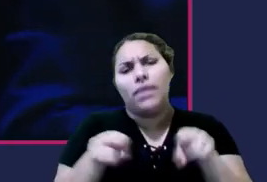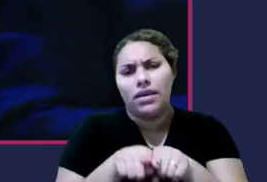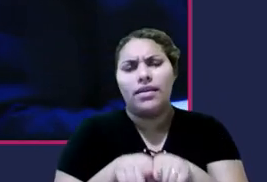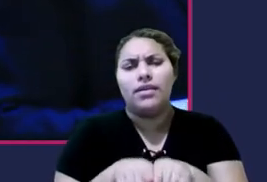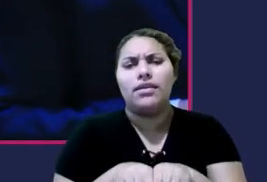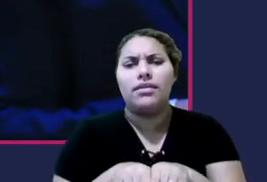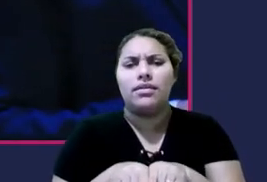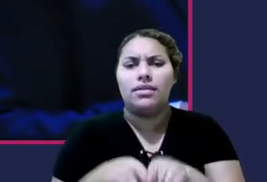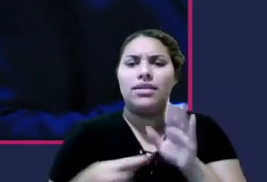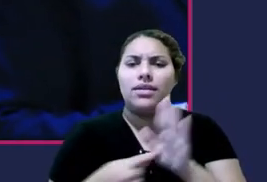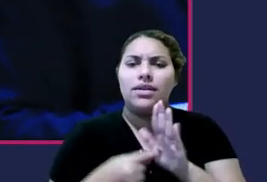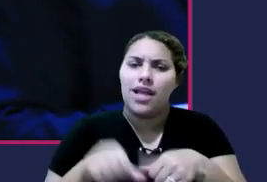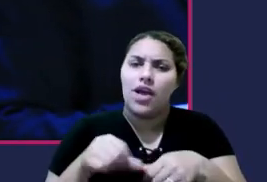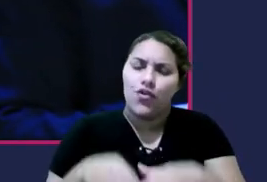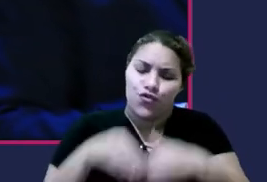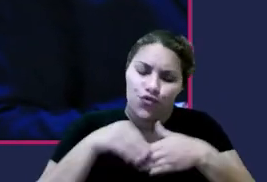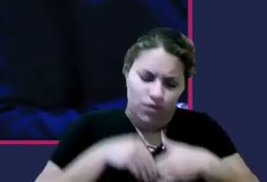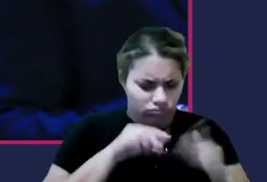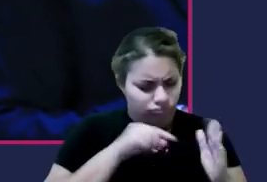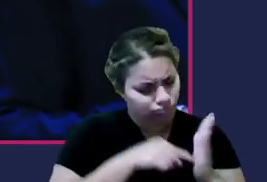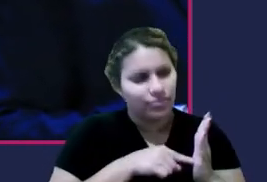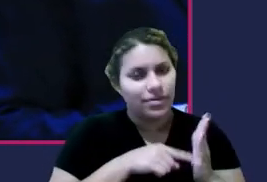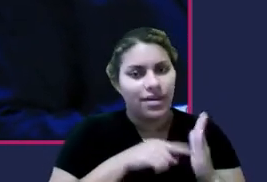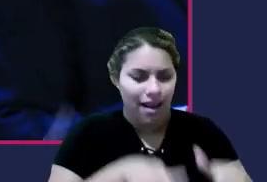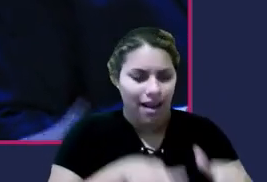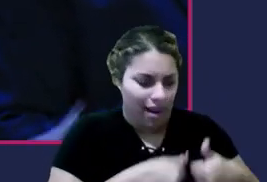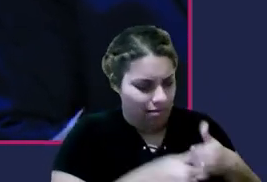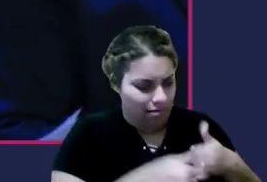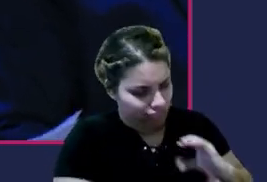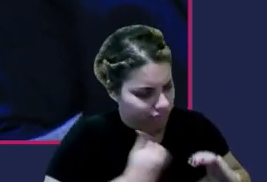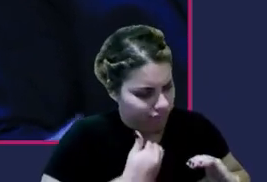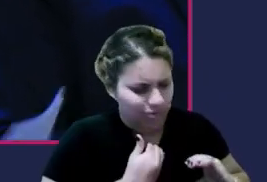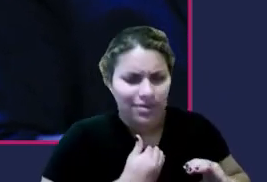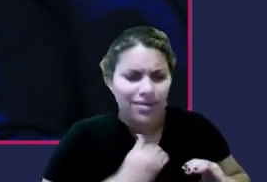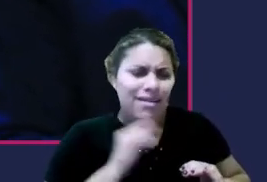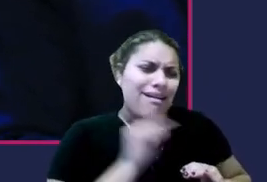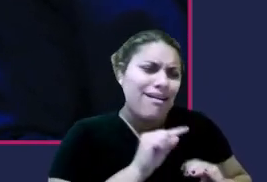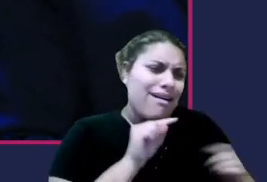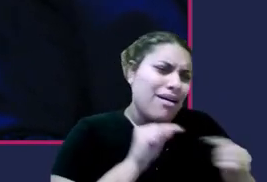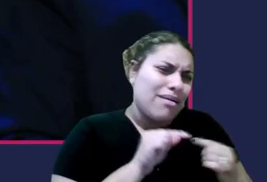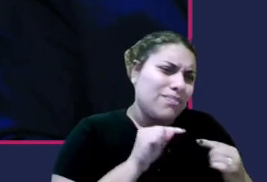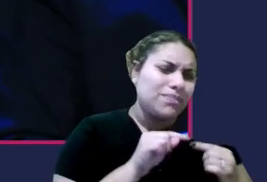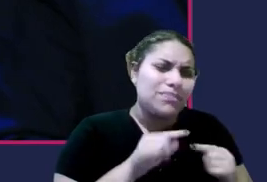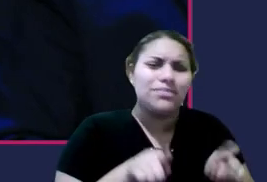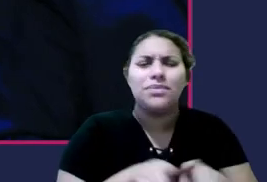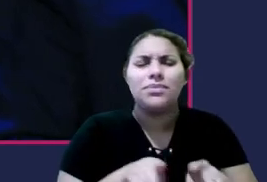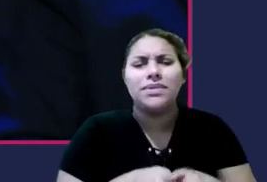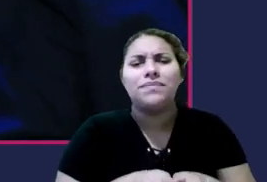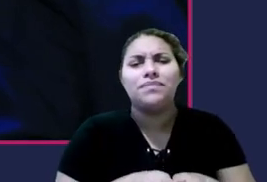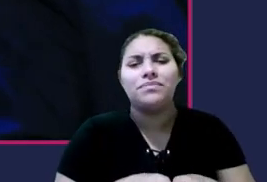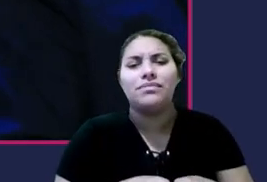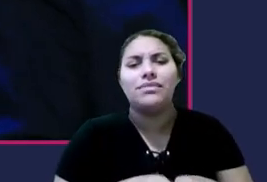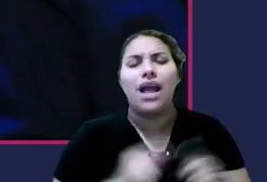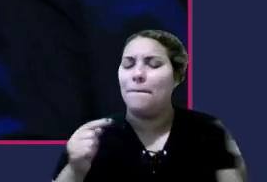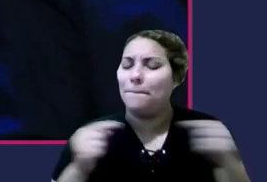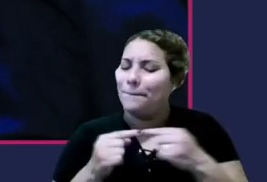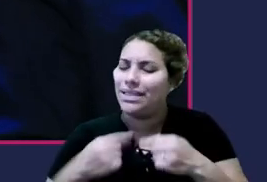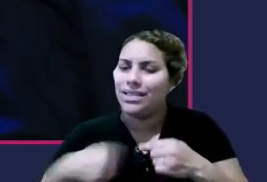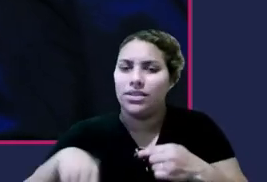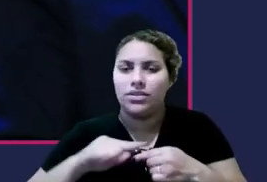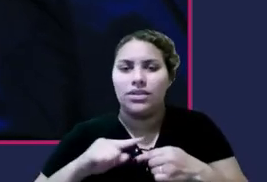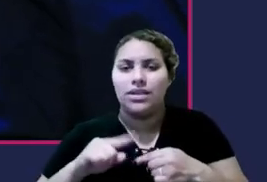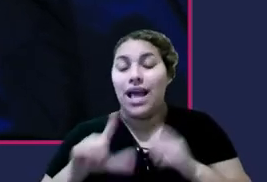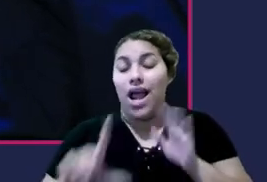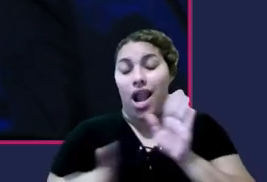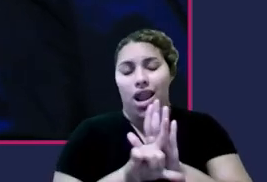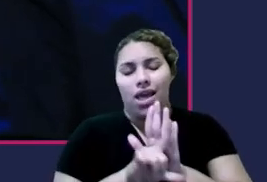final questions that we're gonna. Leia, who was with me on the phone, she sent me a question that has a lot to do with